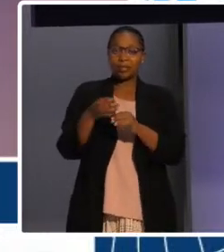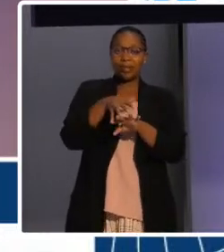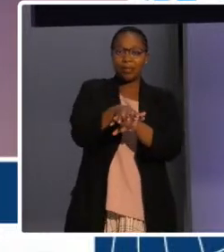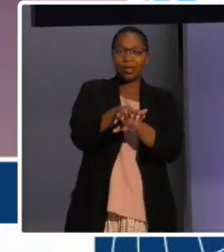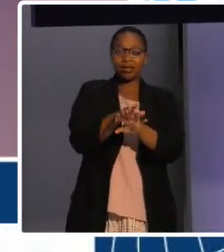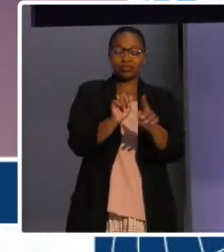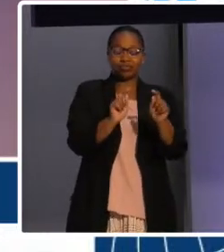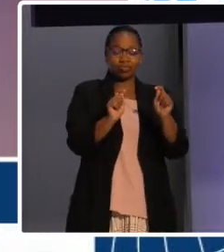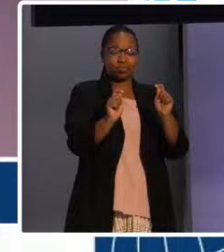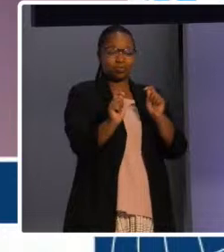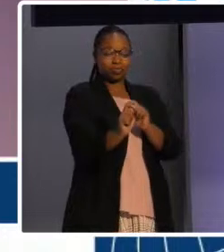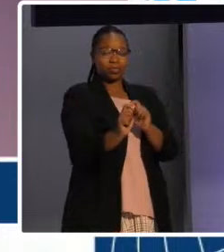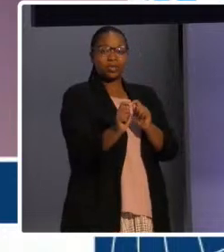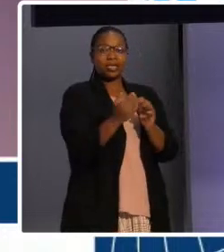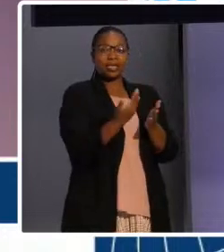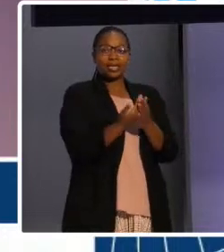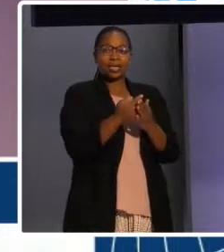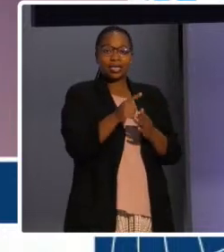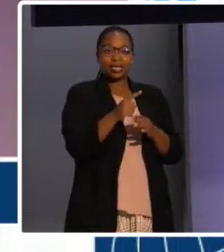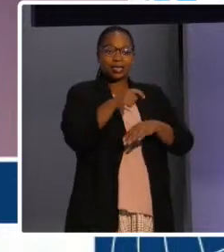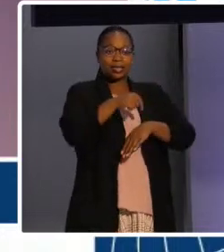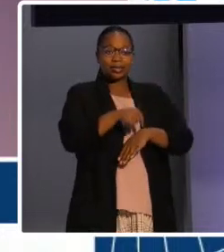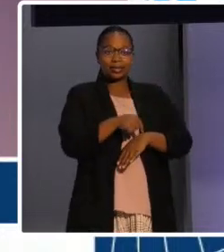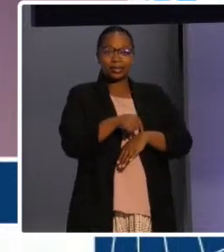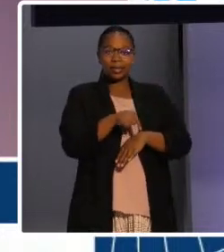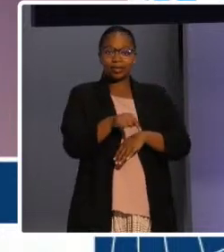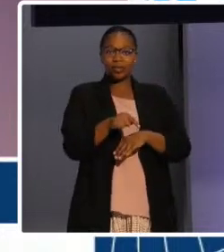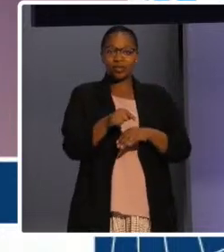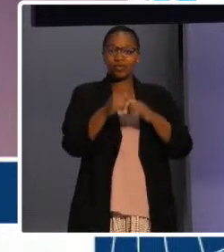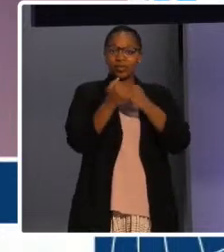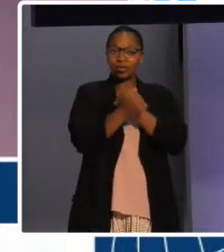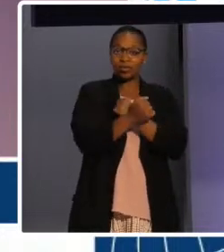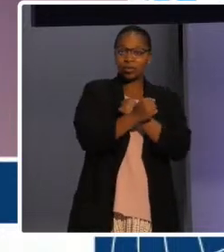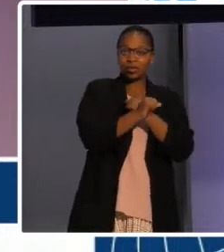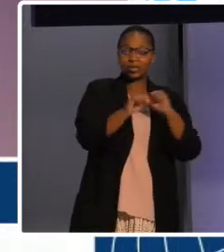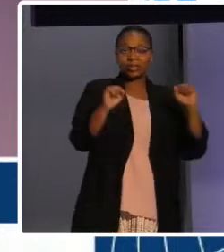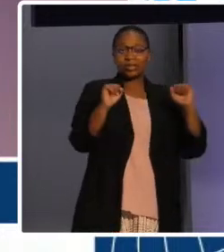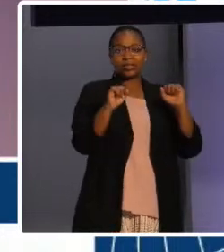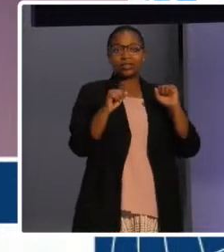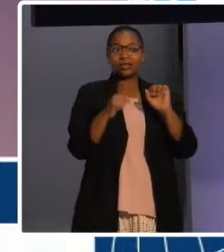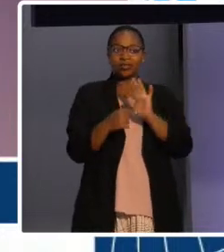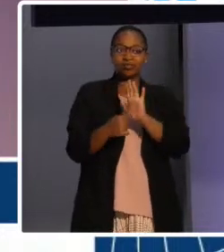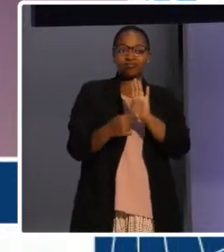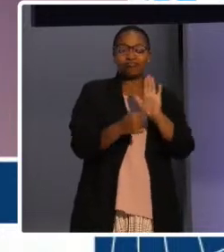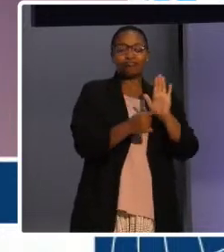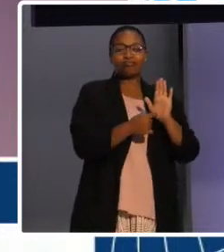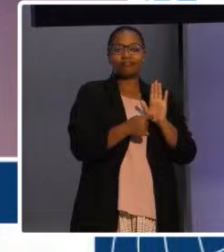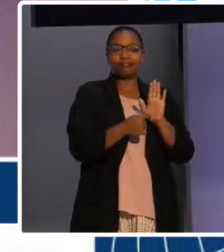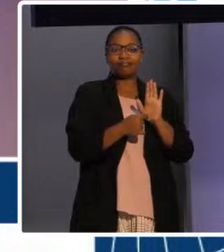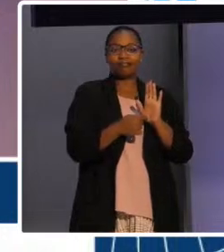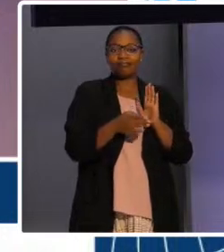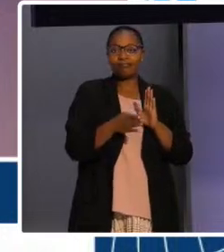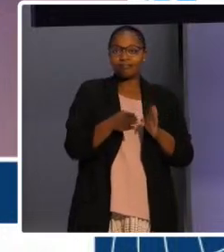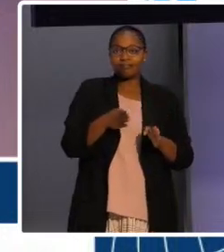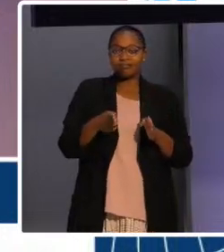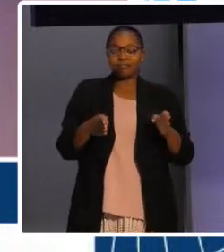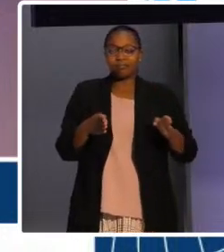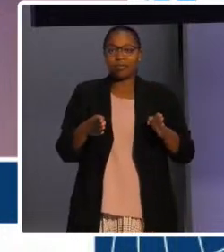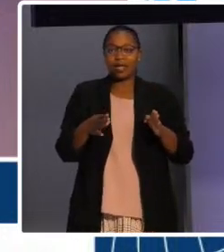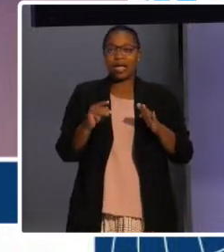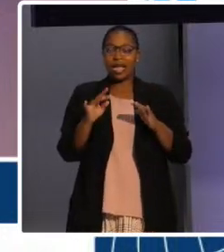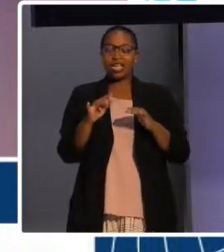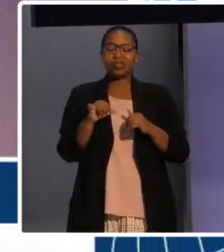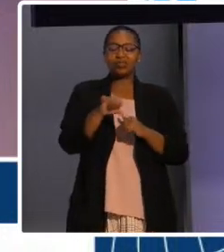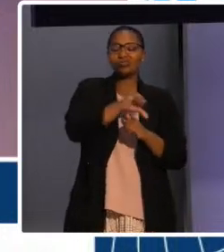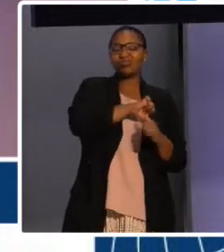the trend of democratic recession accentuates existing uneven socio-economic development